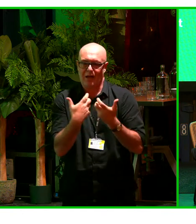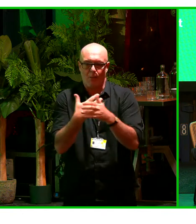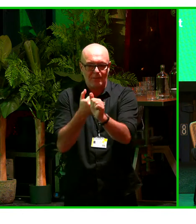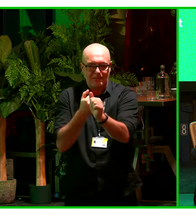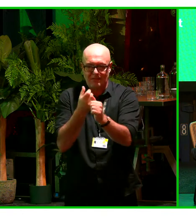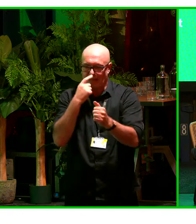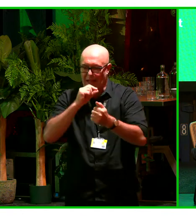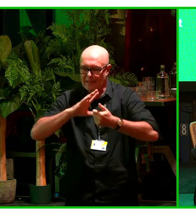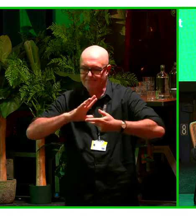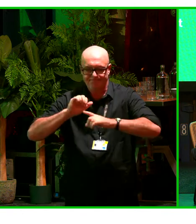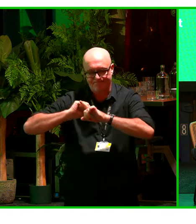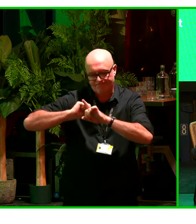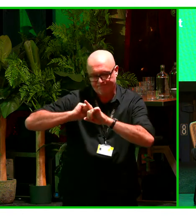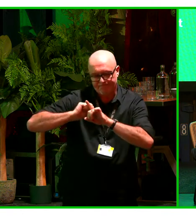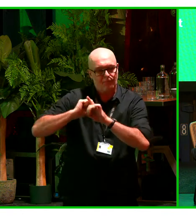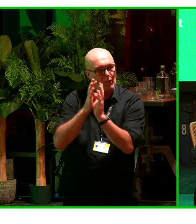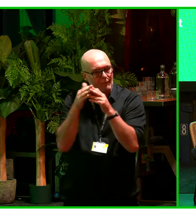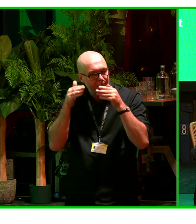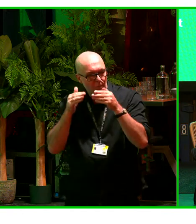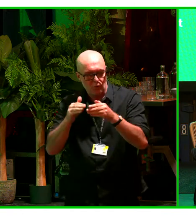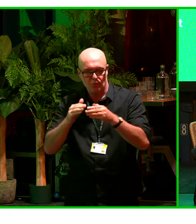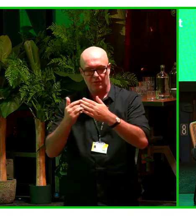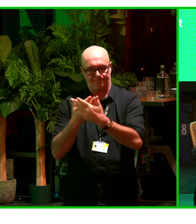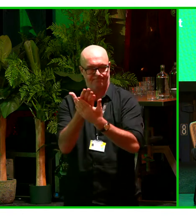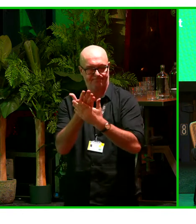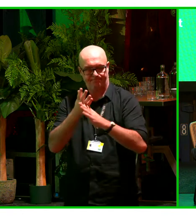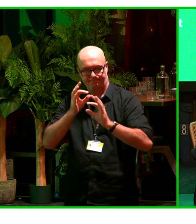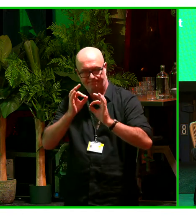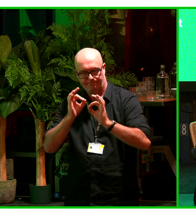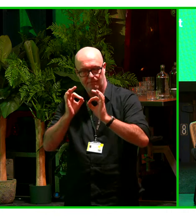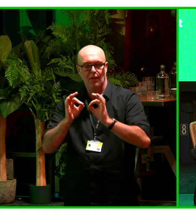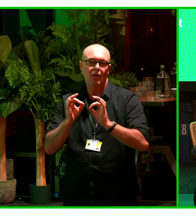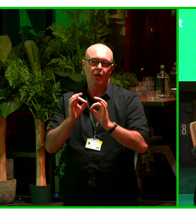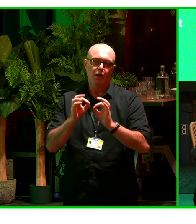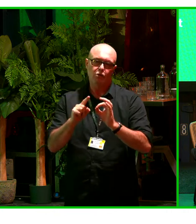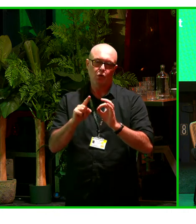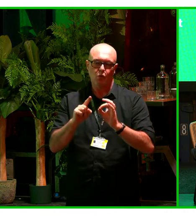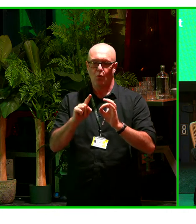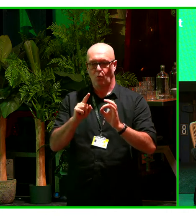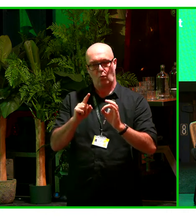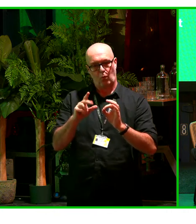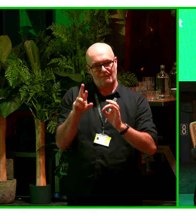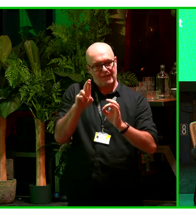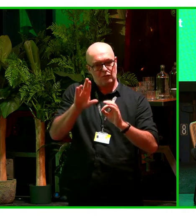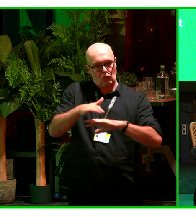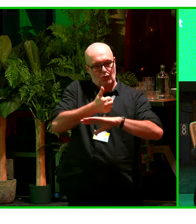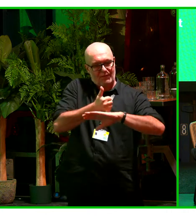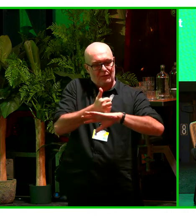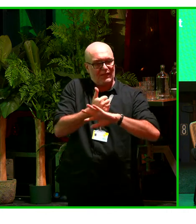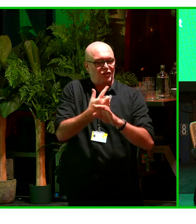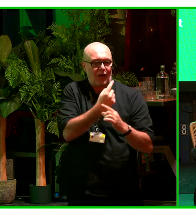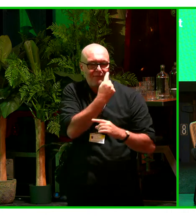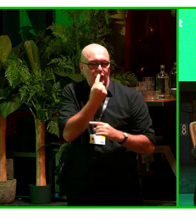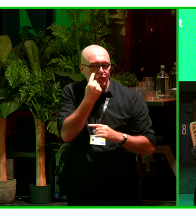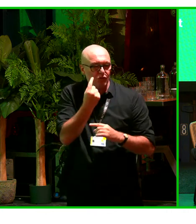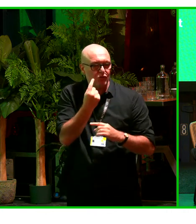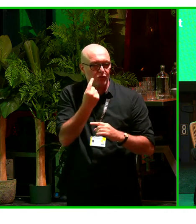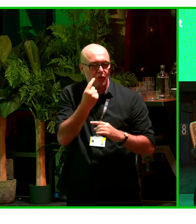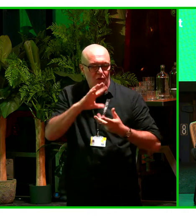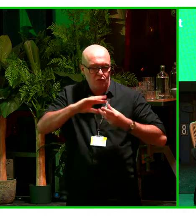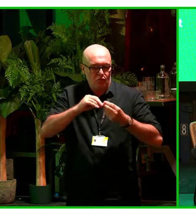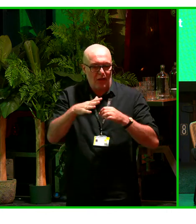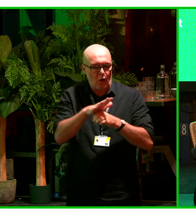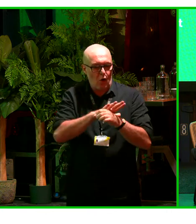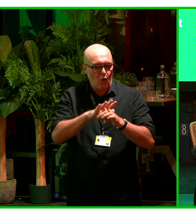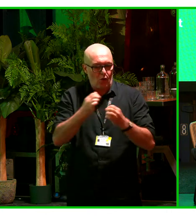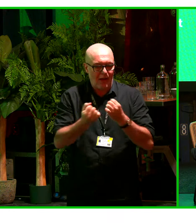that opportunity. So we hope that with the foundation and the evidence base coming from a local area energy plan, businesses can